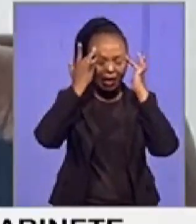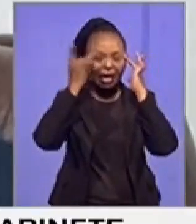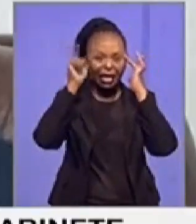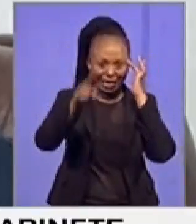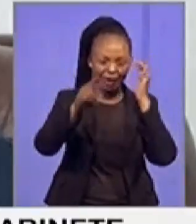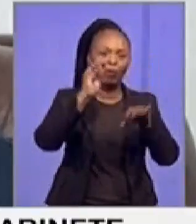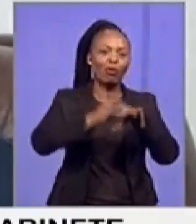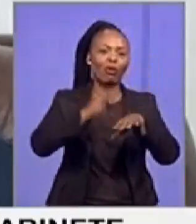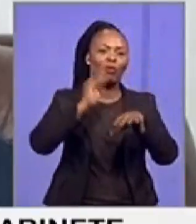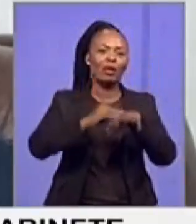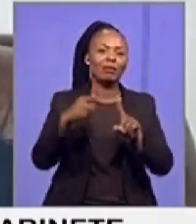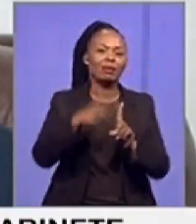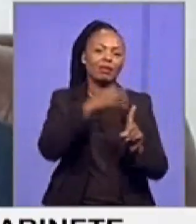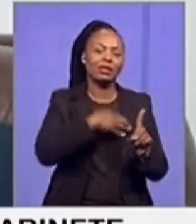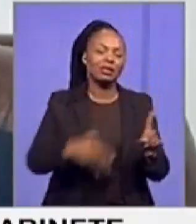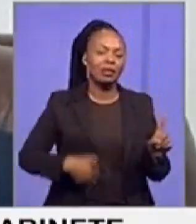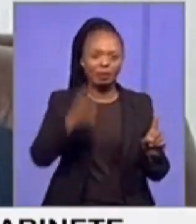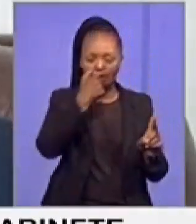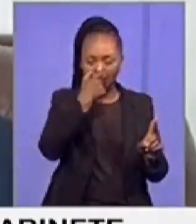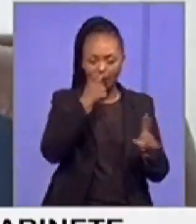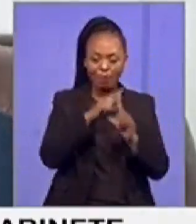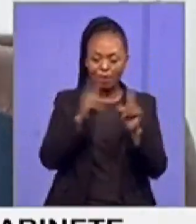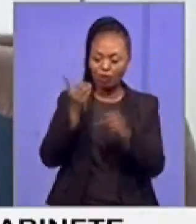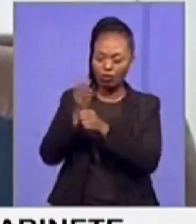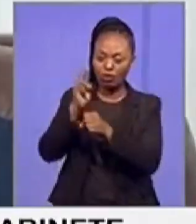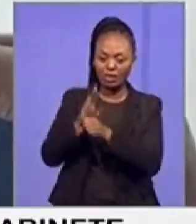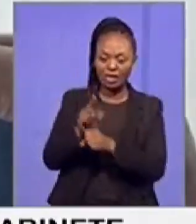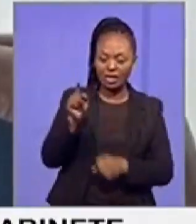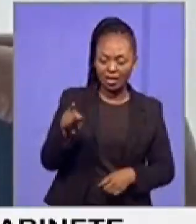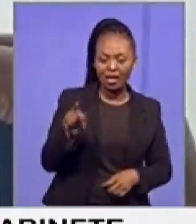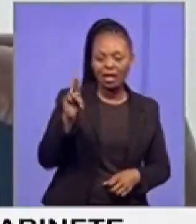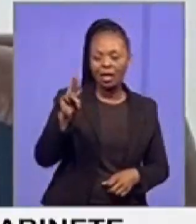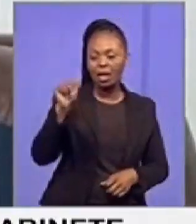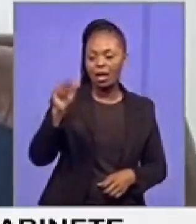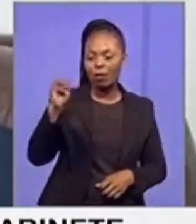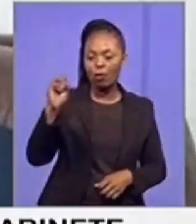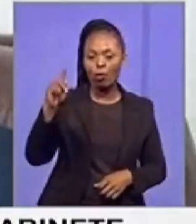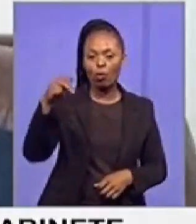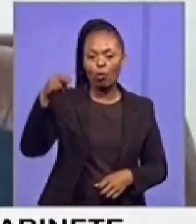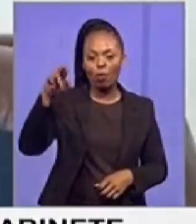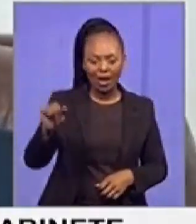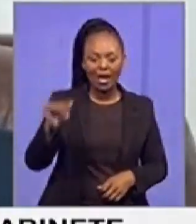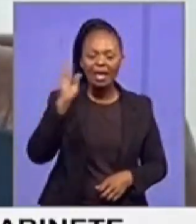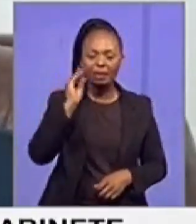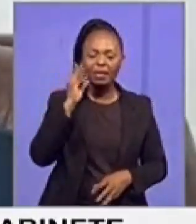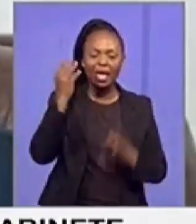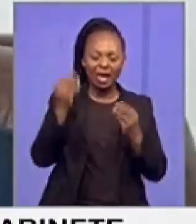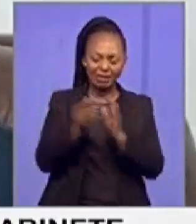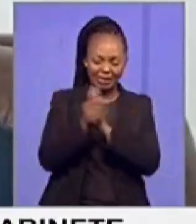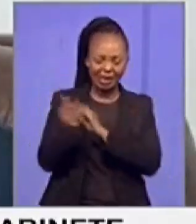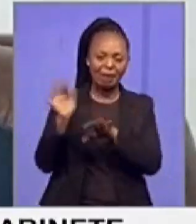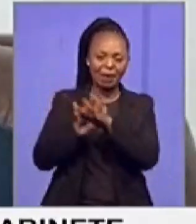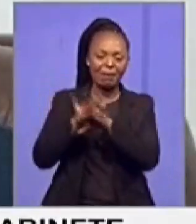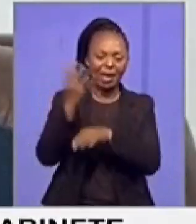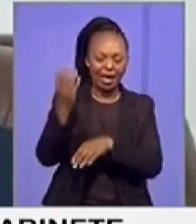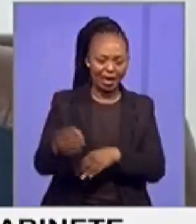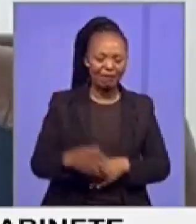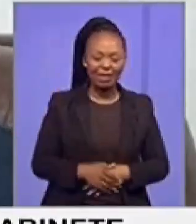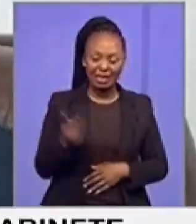empa ngaka Kgosientsho ke motho e leng hore o na le boiphihlelo ba ka ke hlalositse o